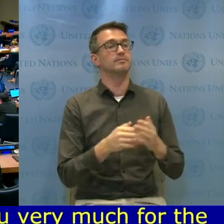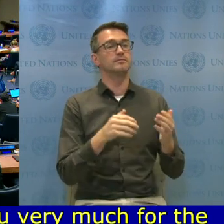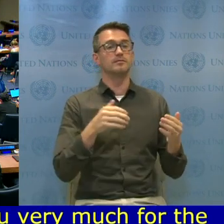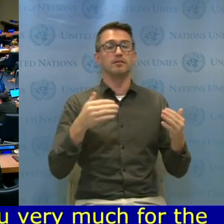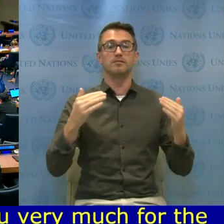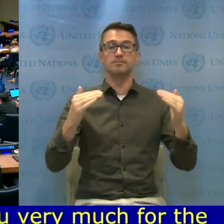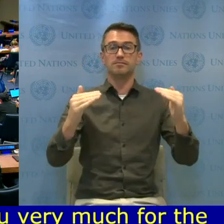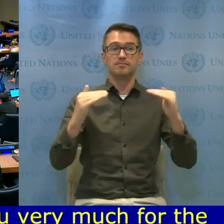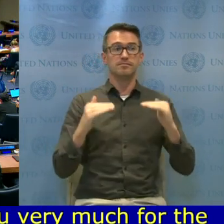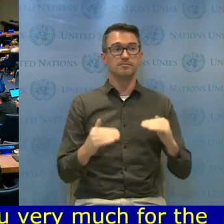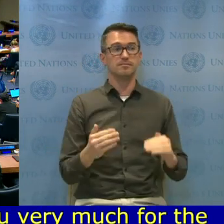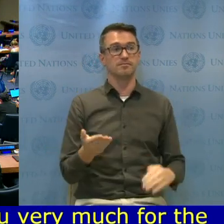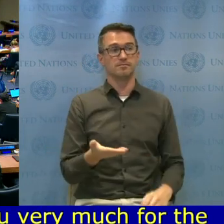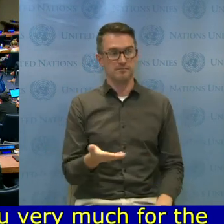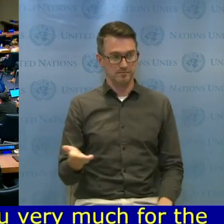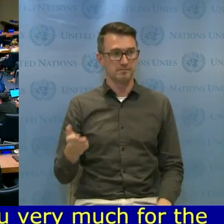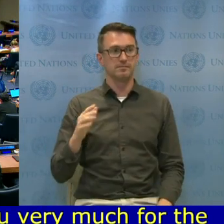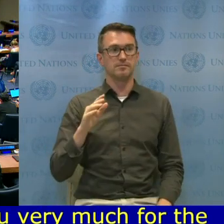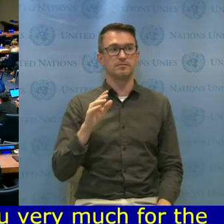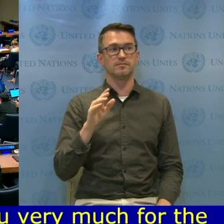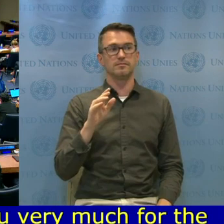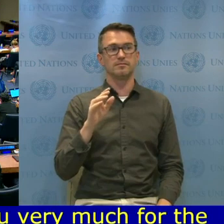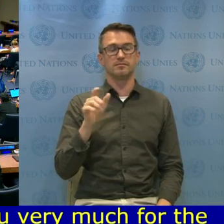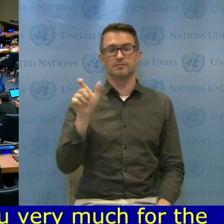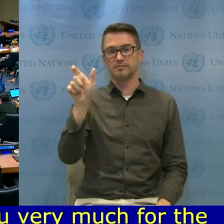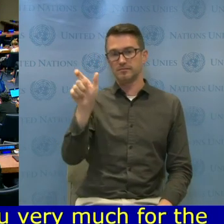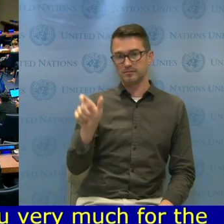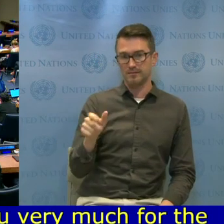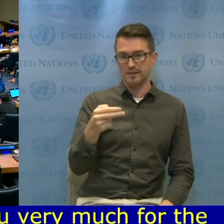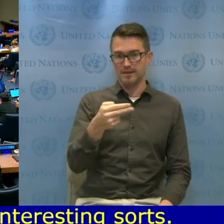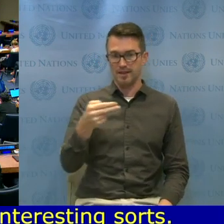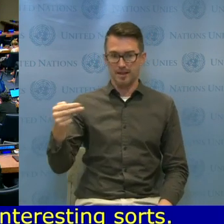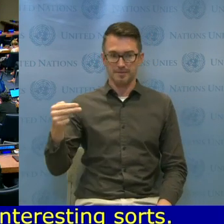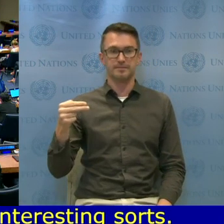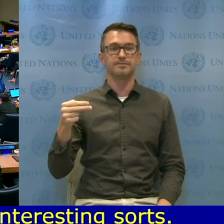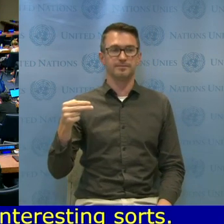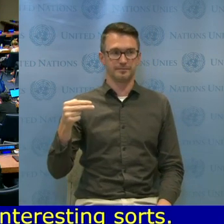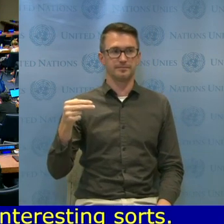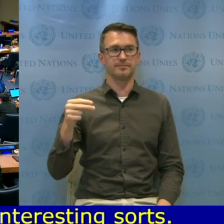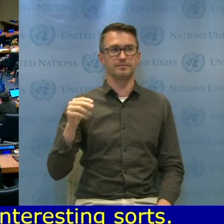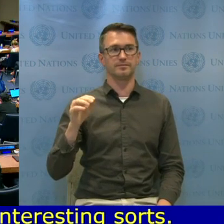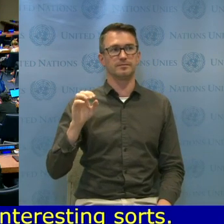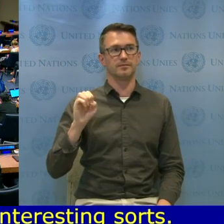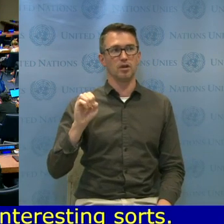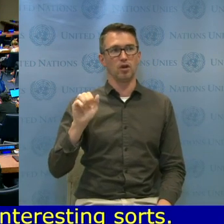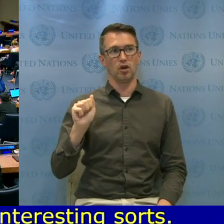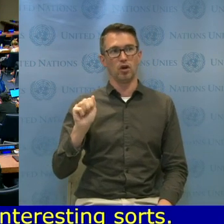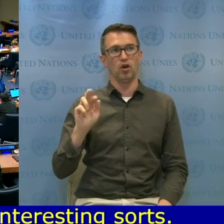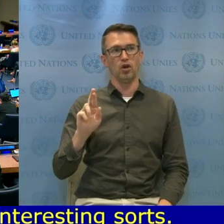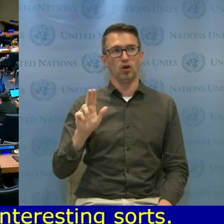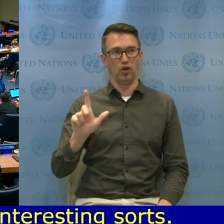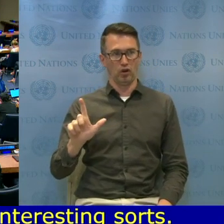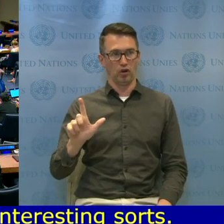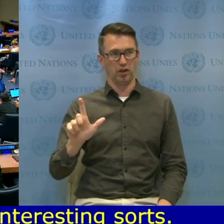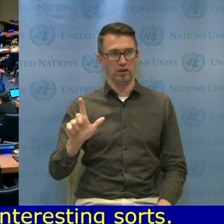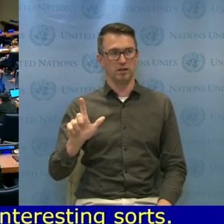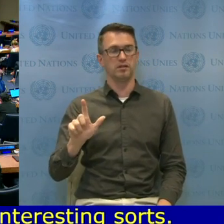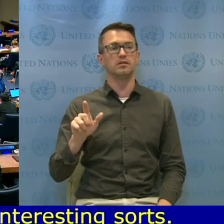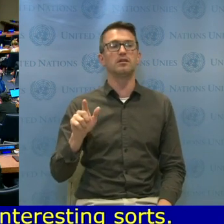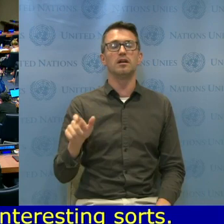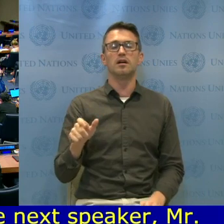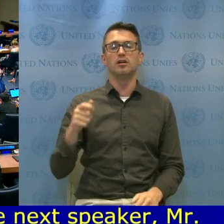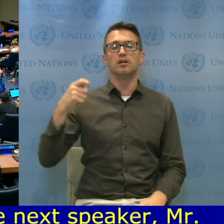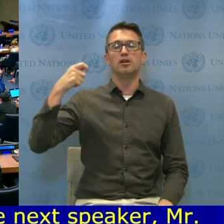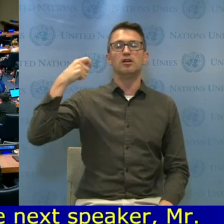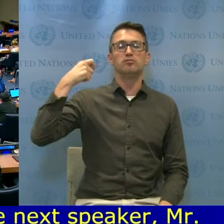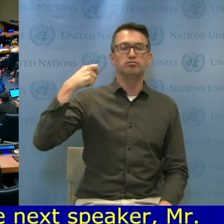Earl, President of People First of Canada, representing the rights and interests of Canadians with